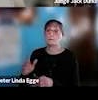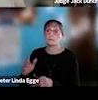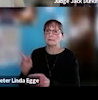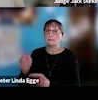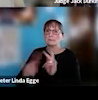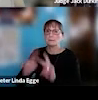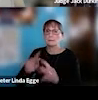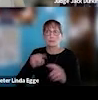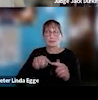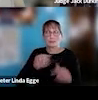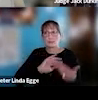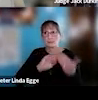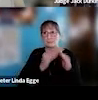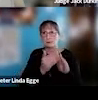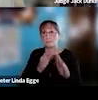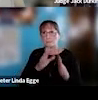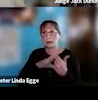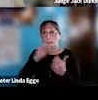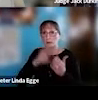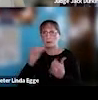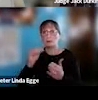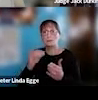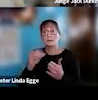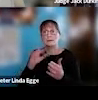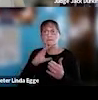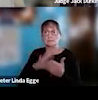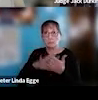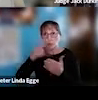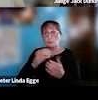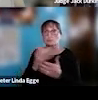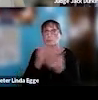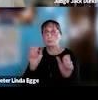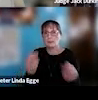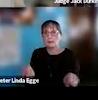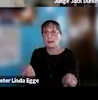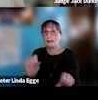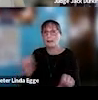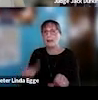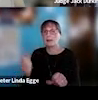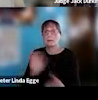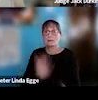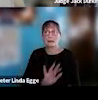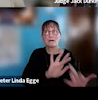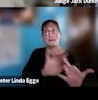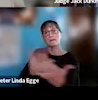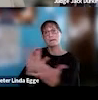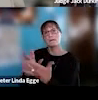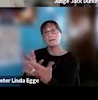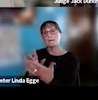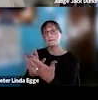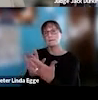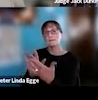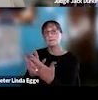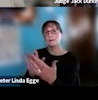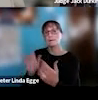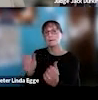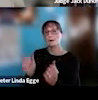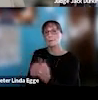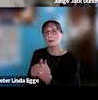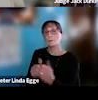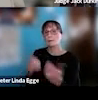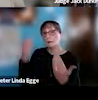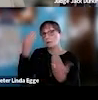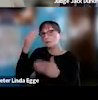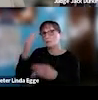community learning, just soaking up as much as they can. So any way that you can reach out and connect with, you never know when it's